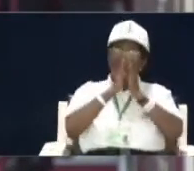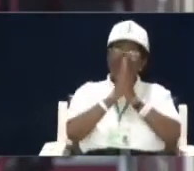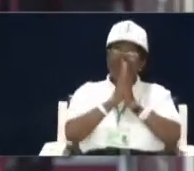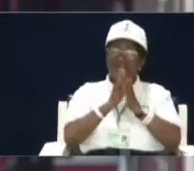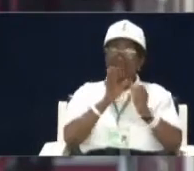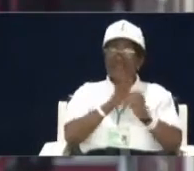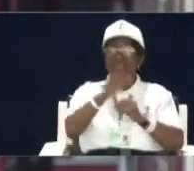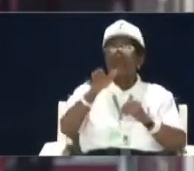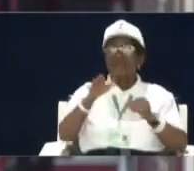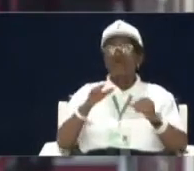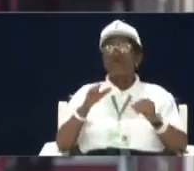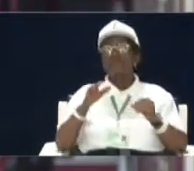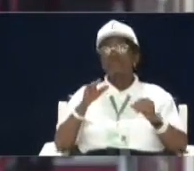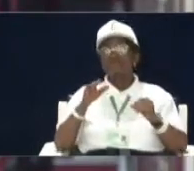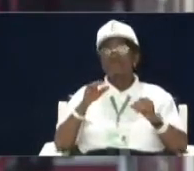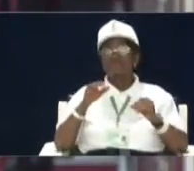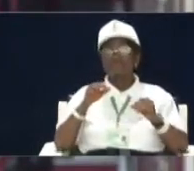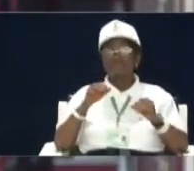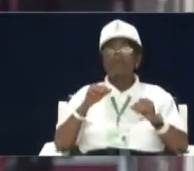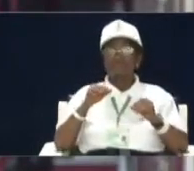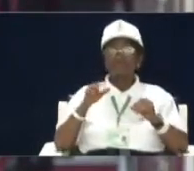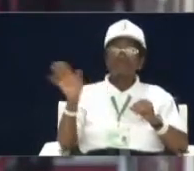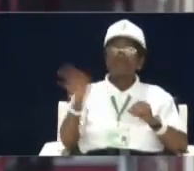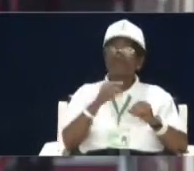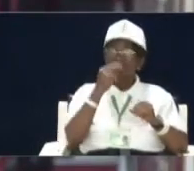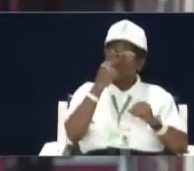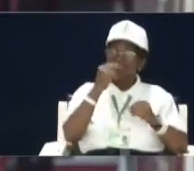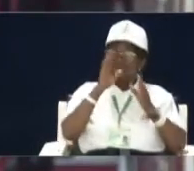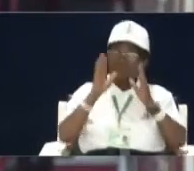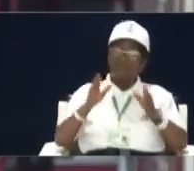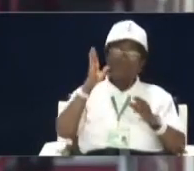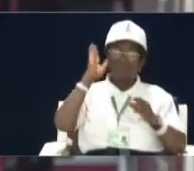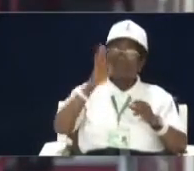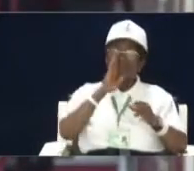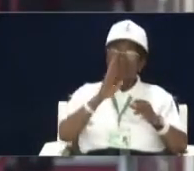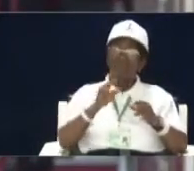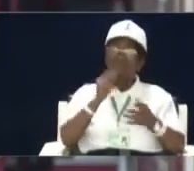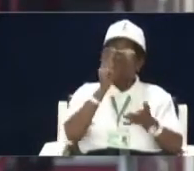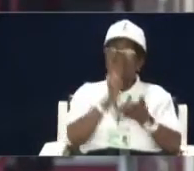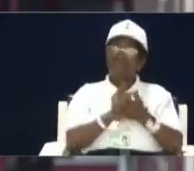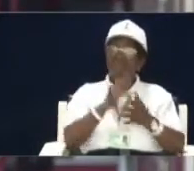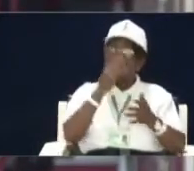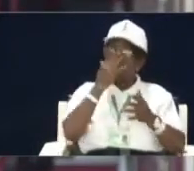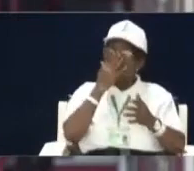sufficiently, your mockers will be